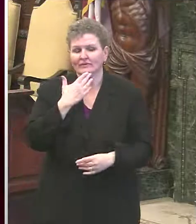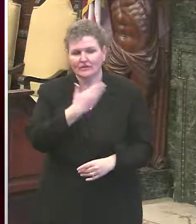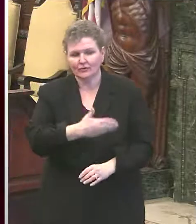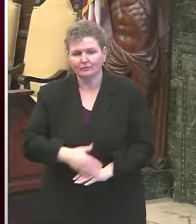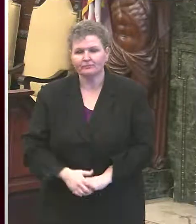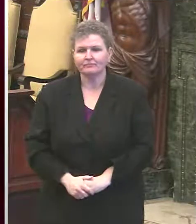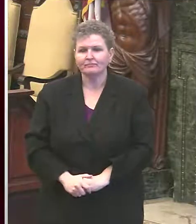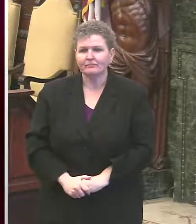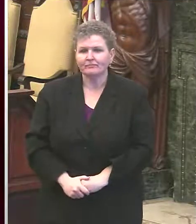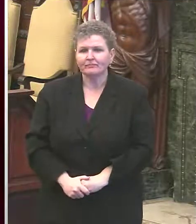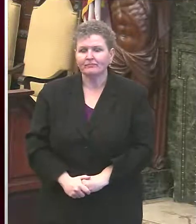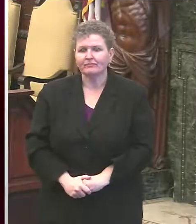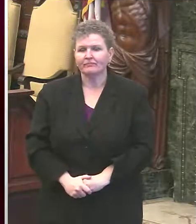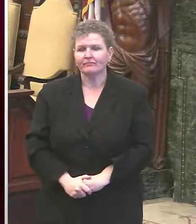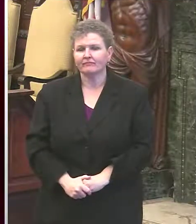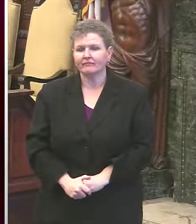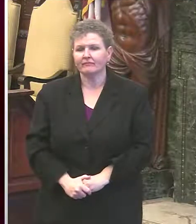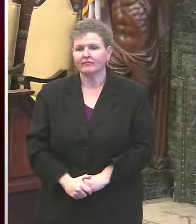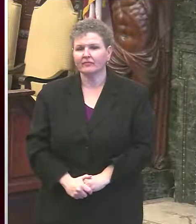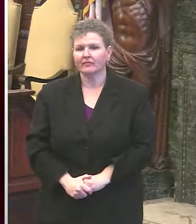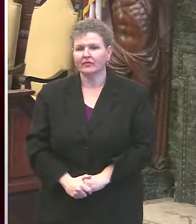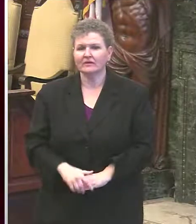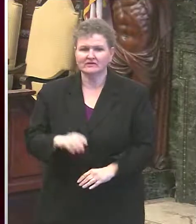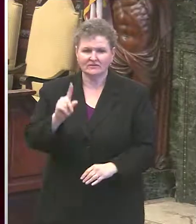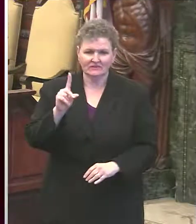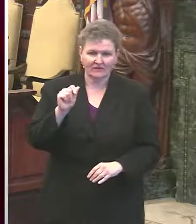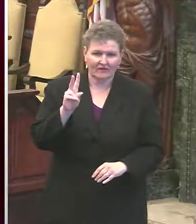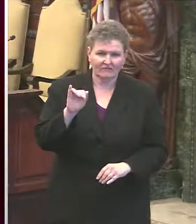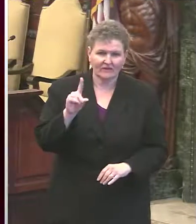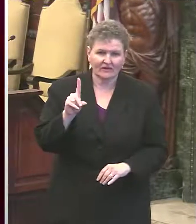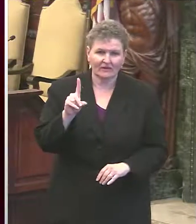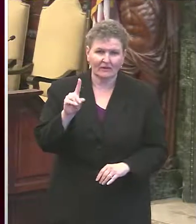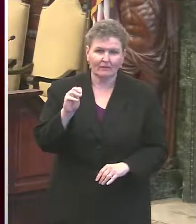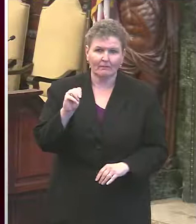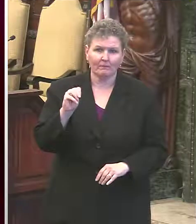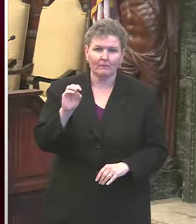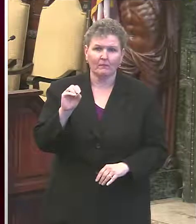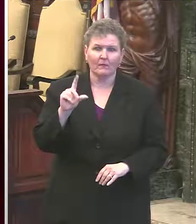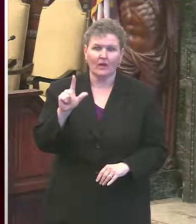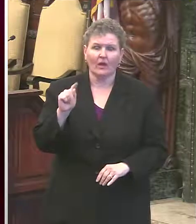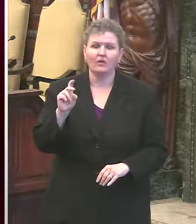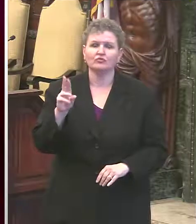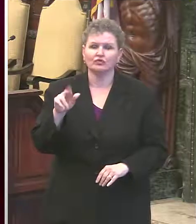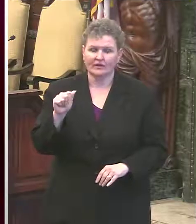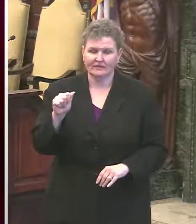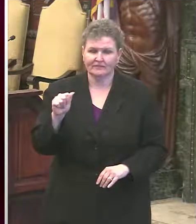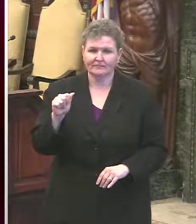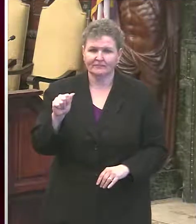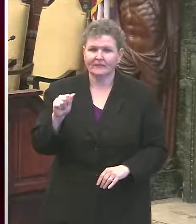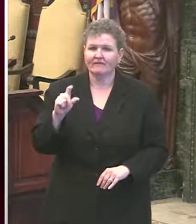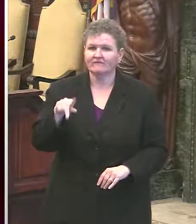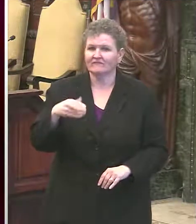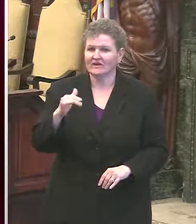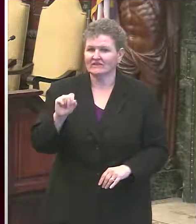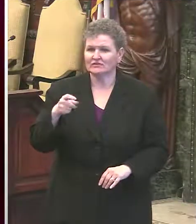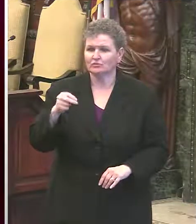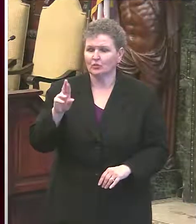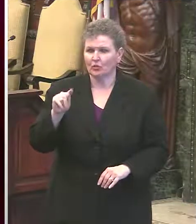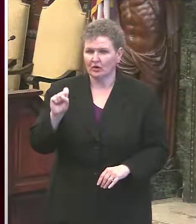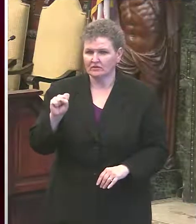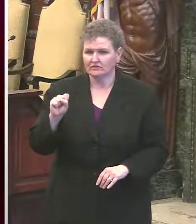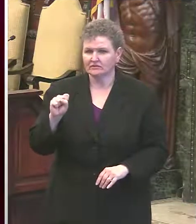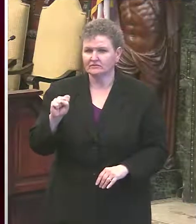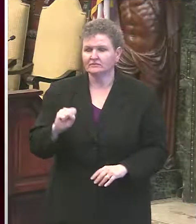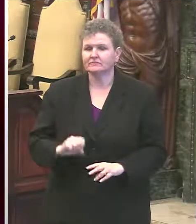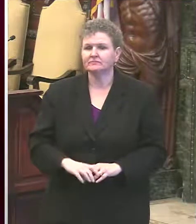Jack. Next, we have David Melanger from Philly Sports Network. David, you can go ahead and unmute. My question is for Dr. Farley. I